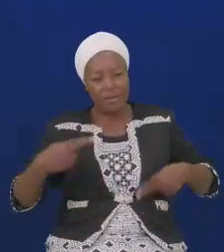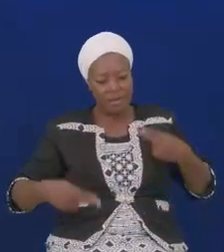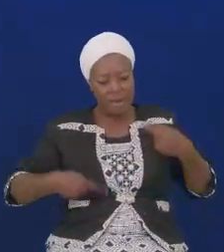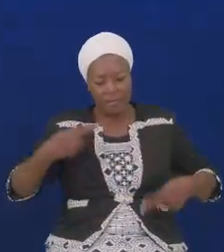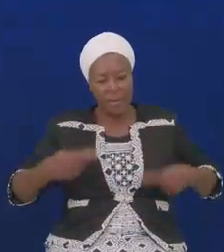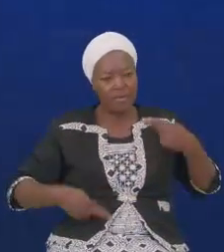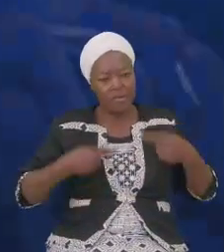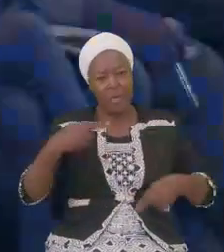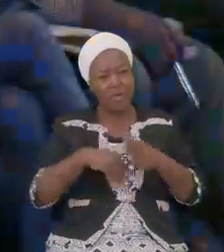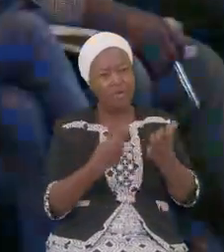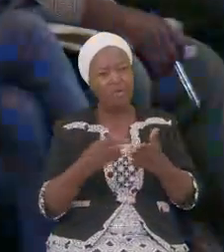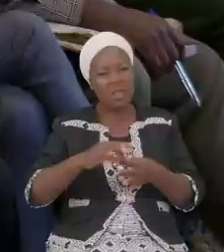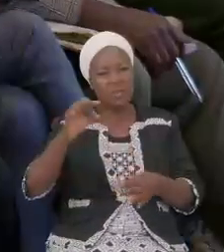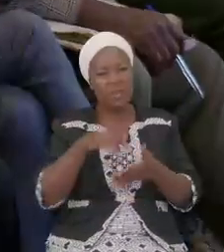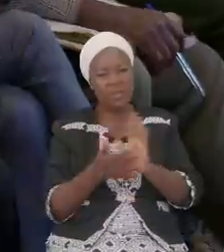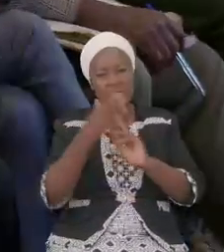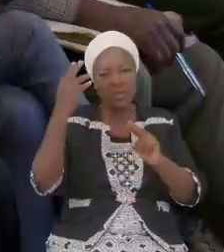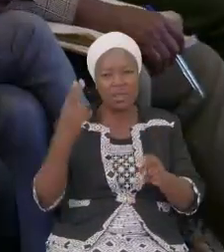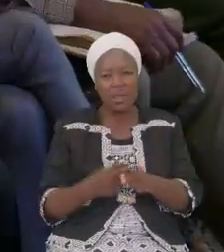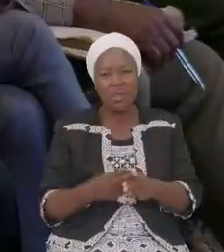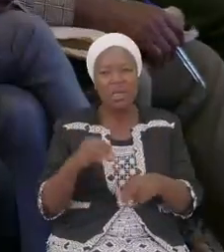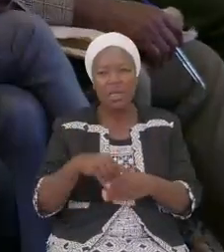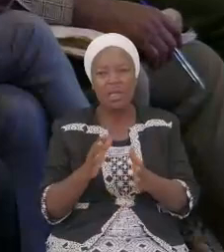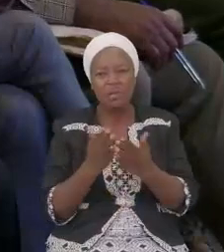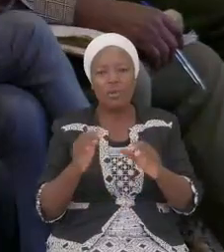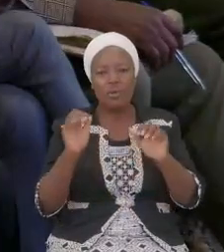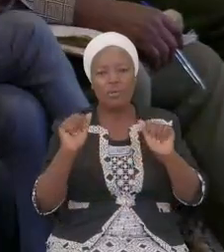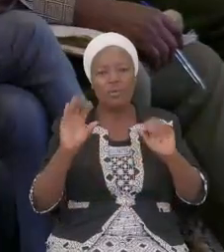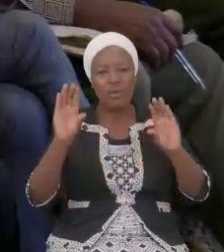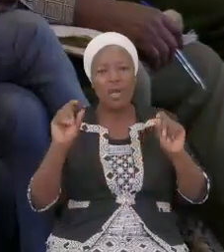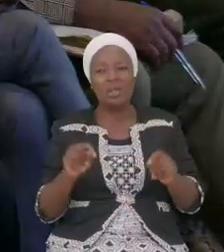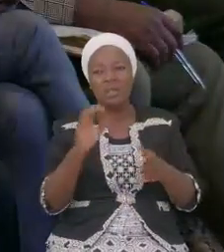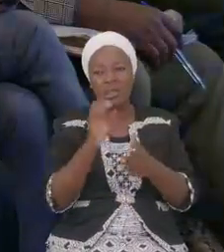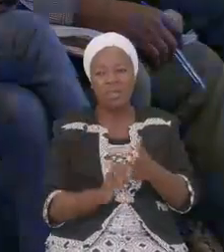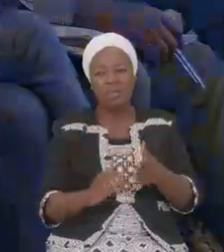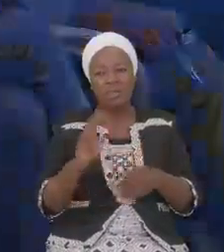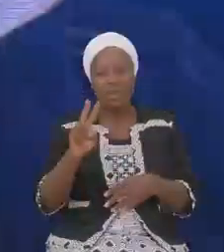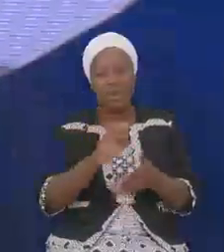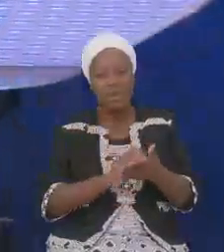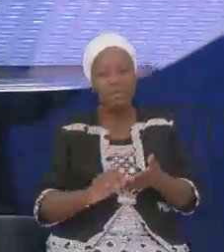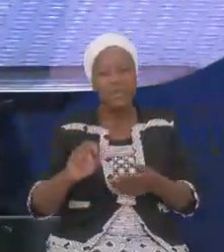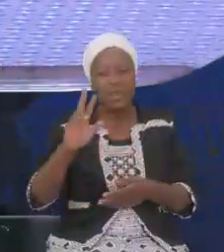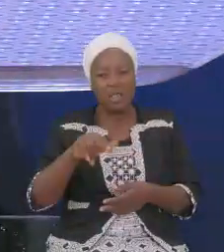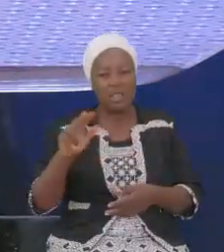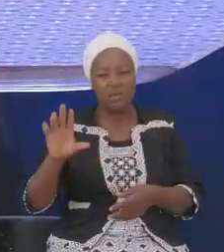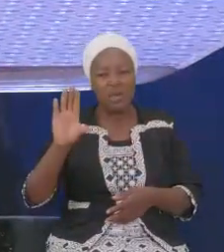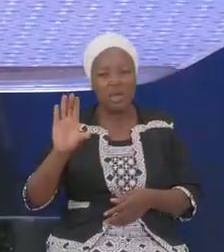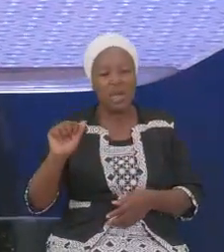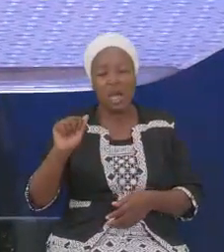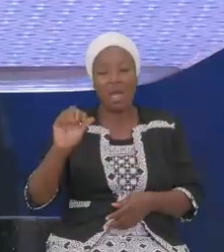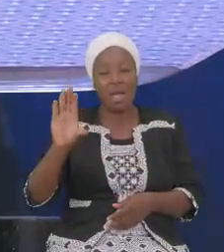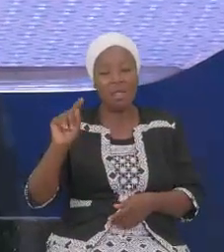in Jesus' name. Look at Acts chapter 2, and I'm reading from verse 33. Acts chapter 2,